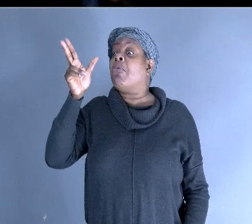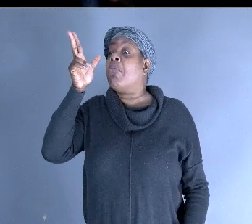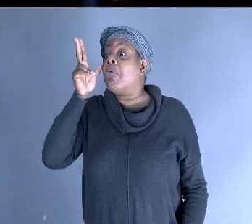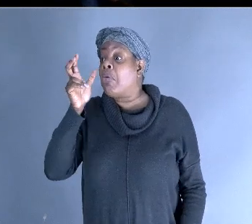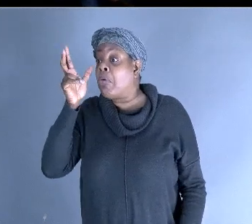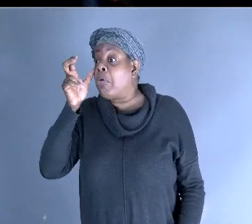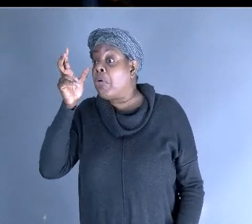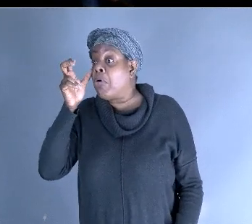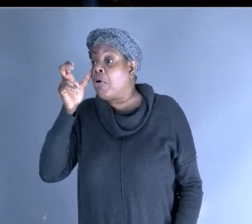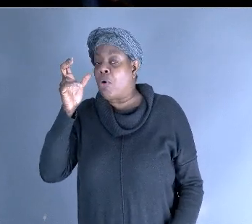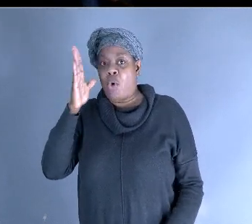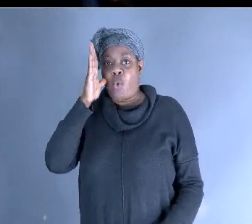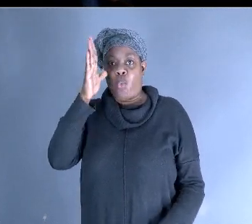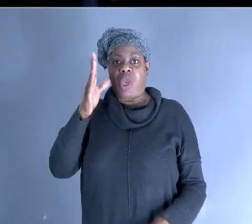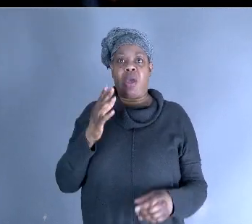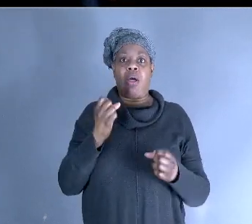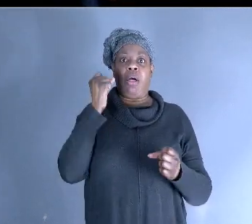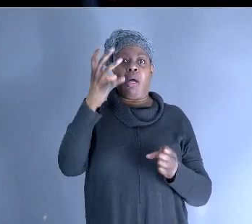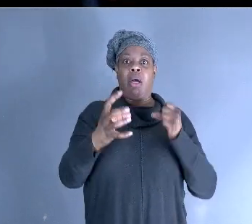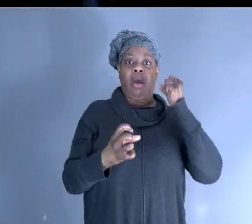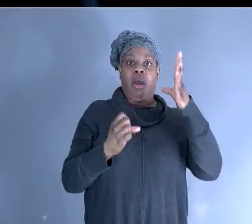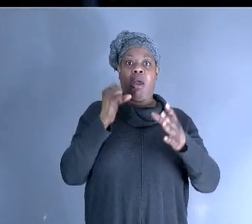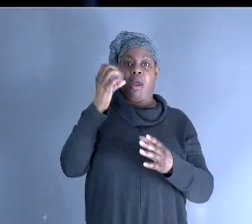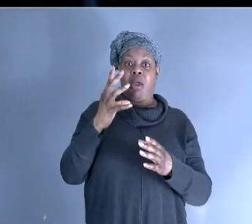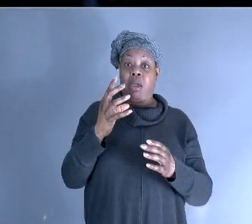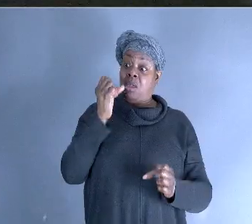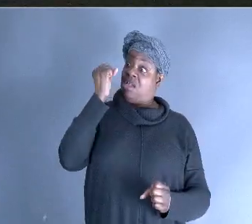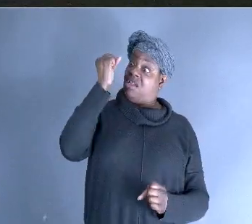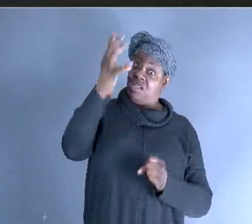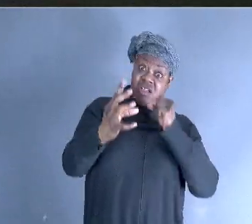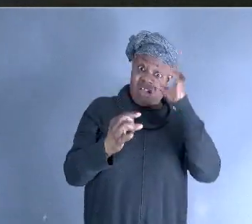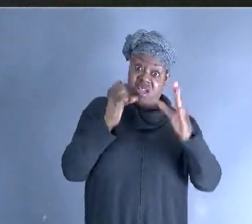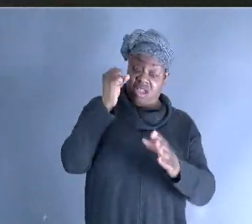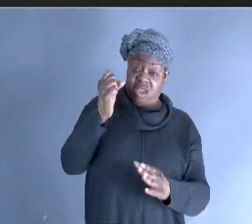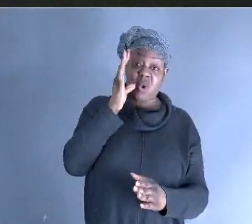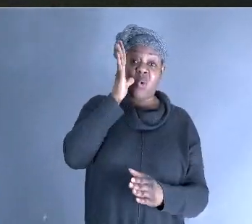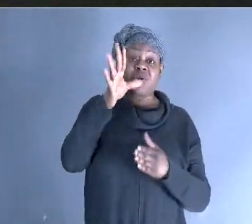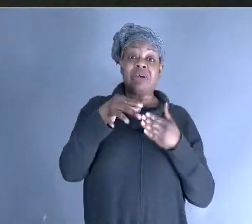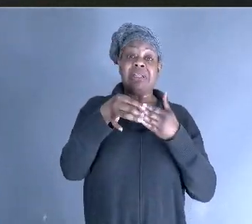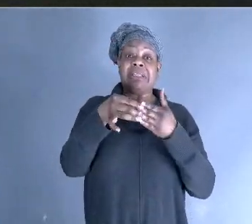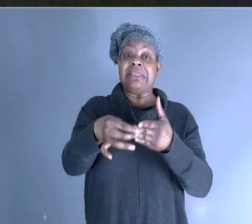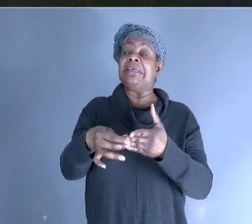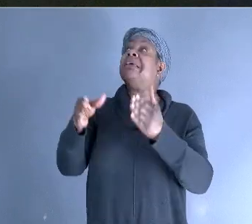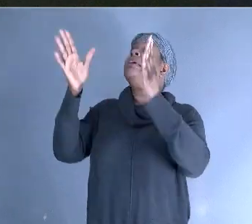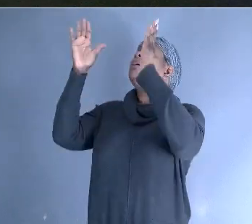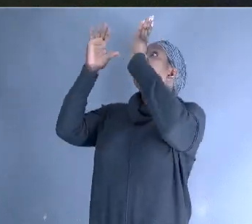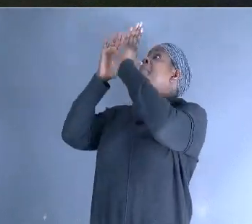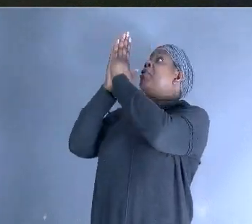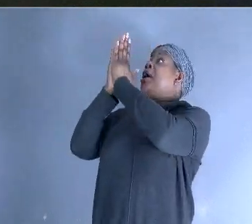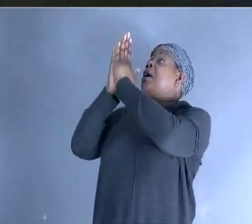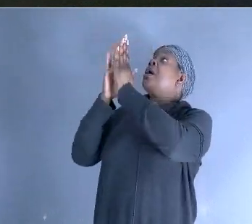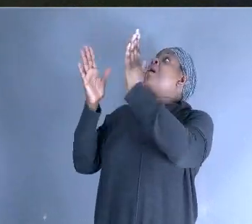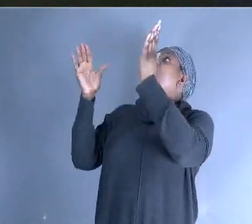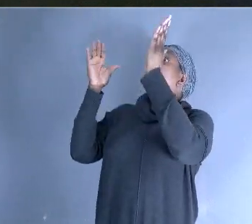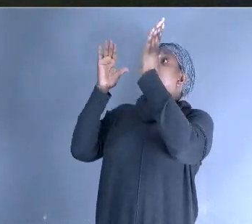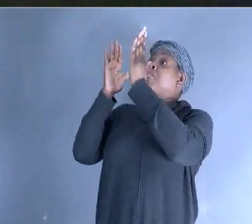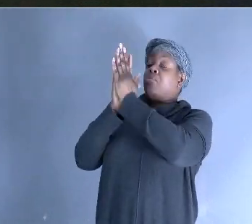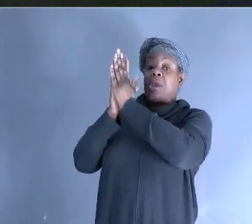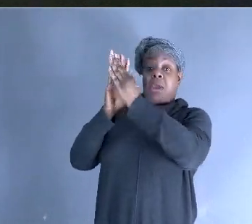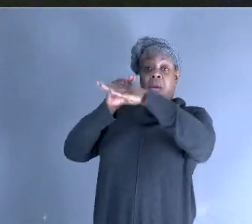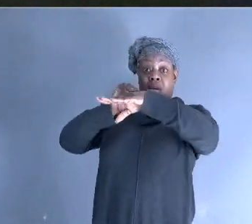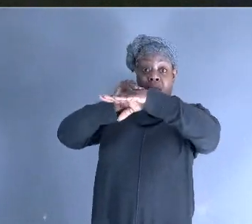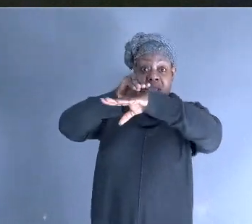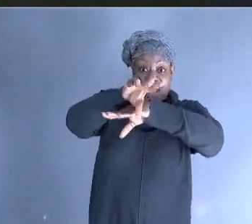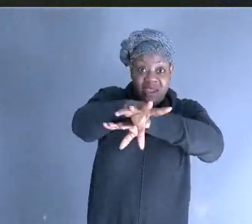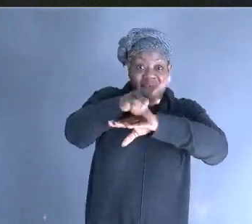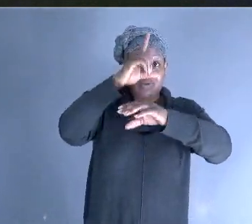And what you say determines what you pray. And your prayers will affect and infect your vision.